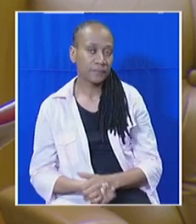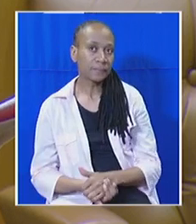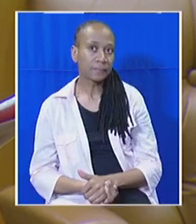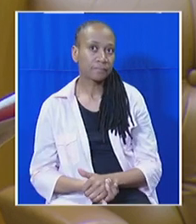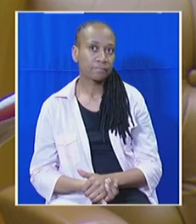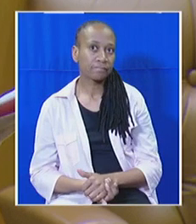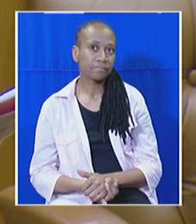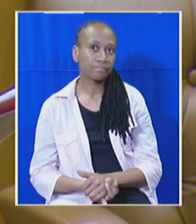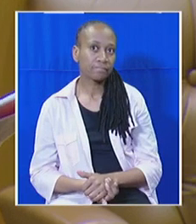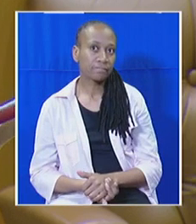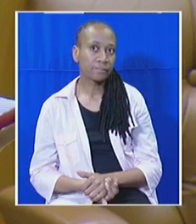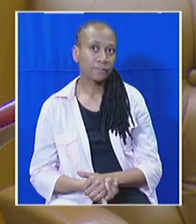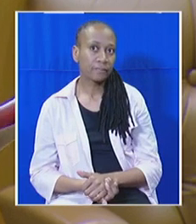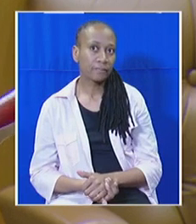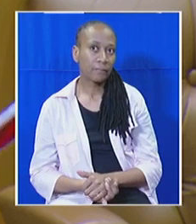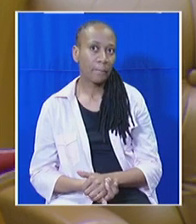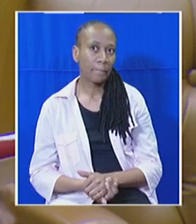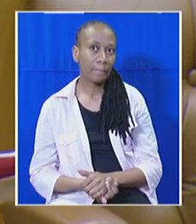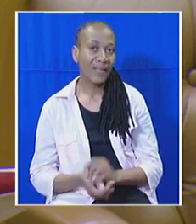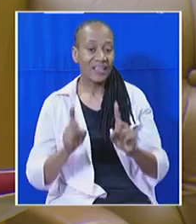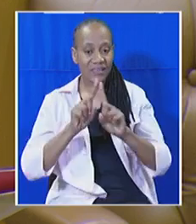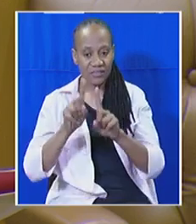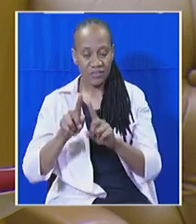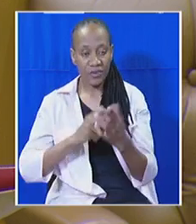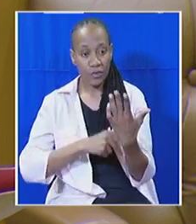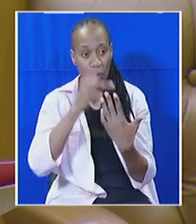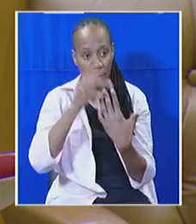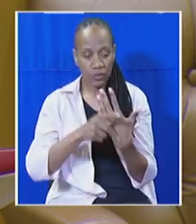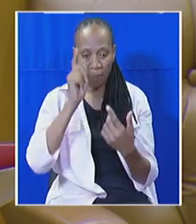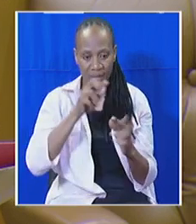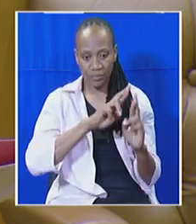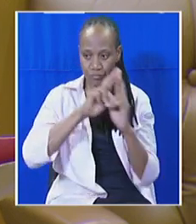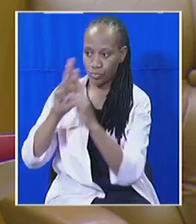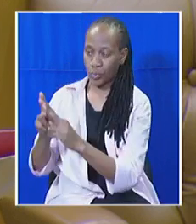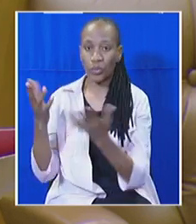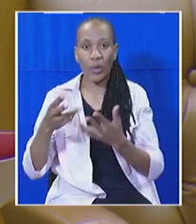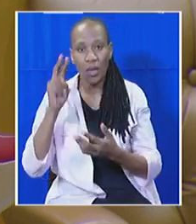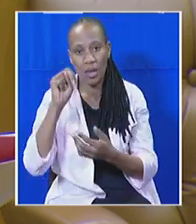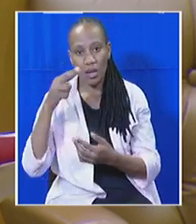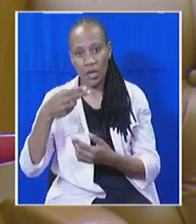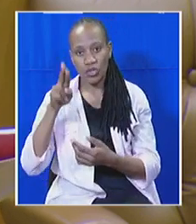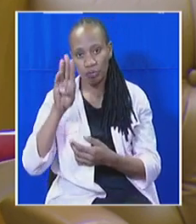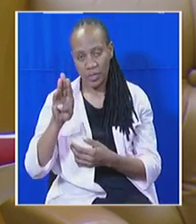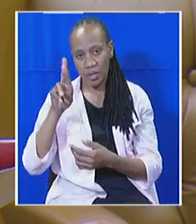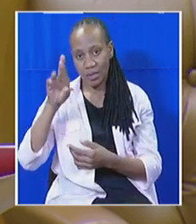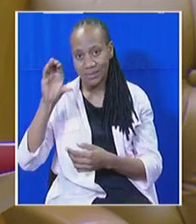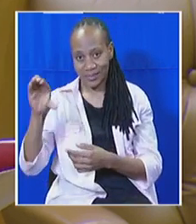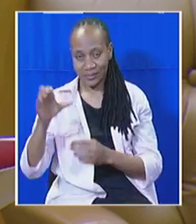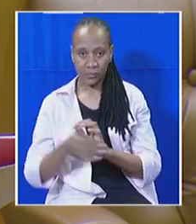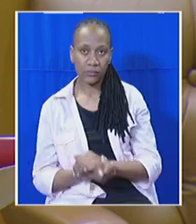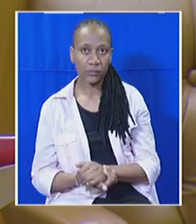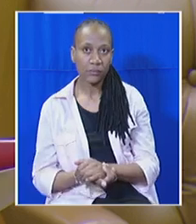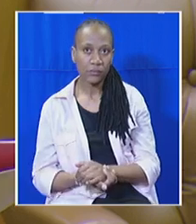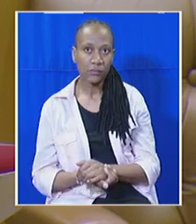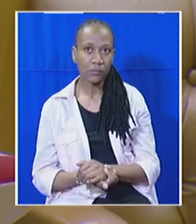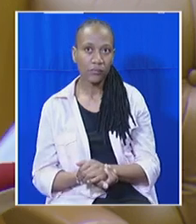the projects to report all defaulting contractors to NHBRC. When non-compliance is detected,